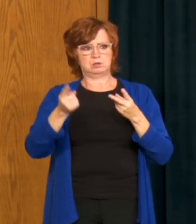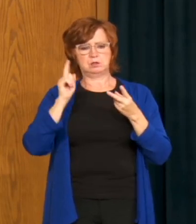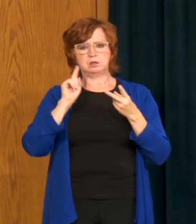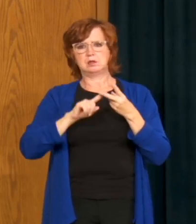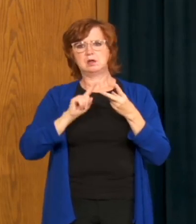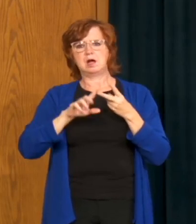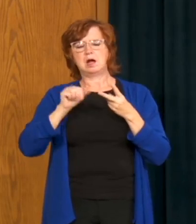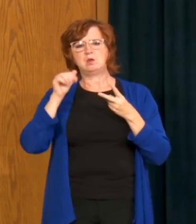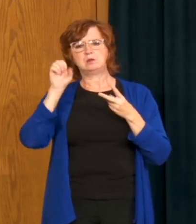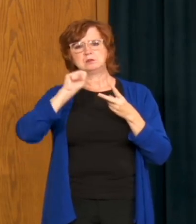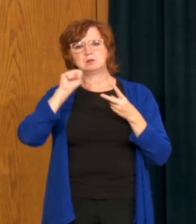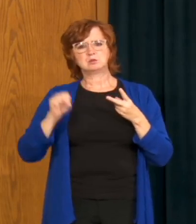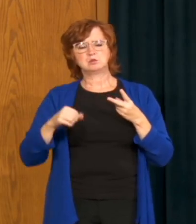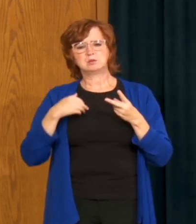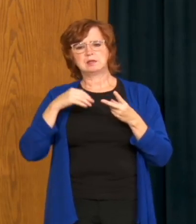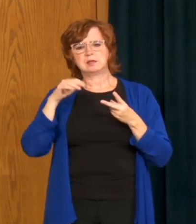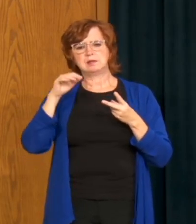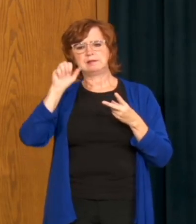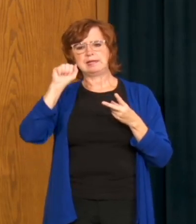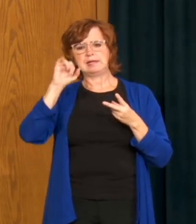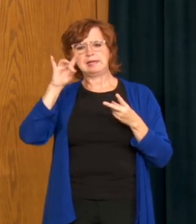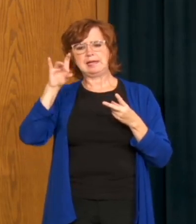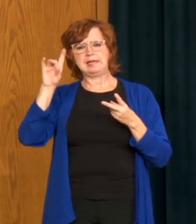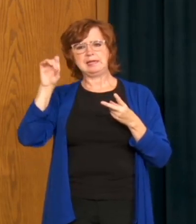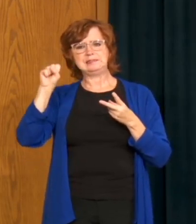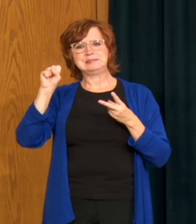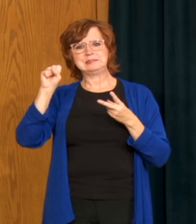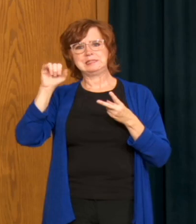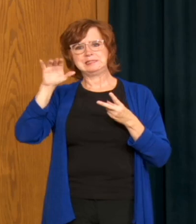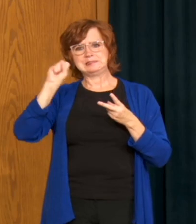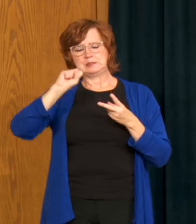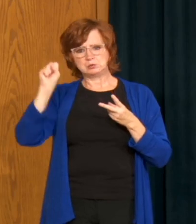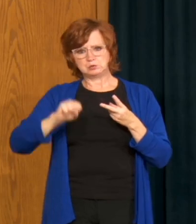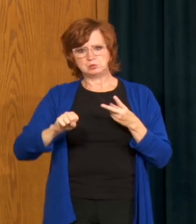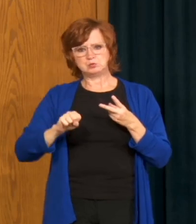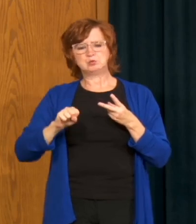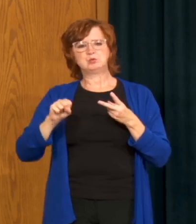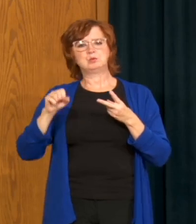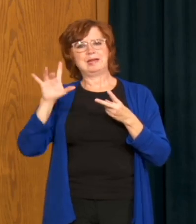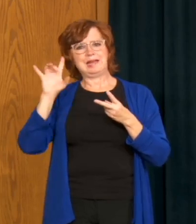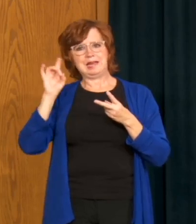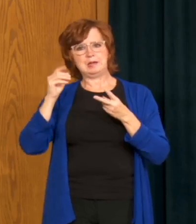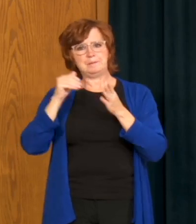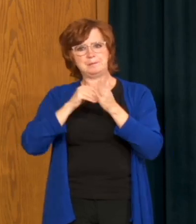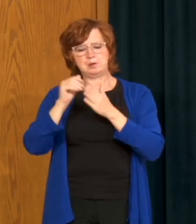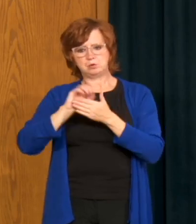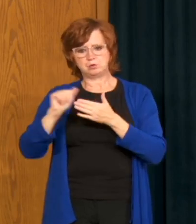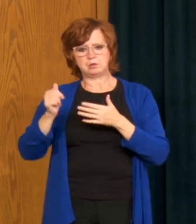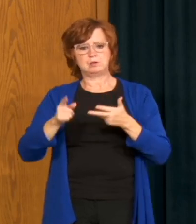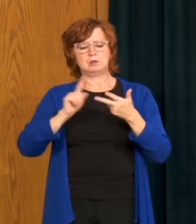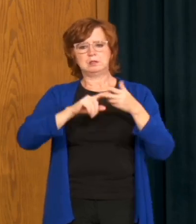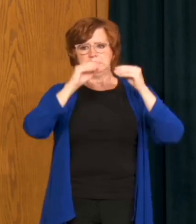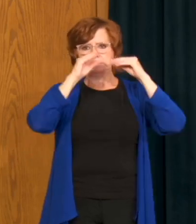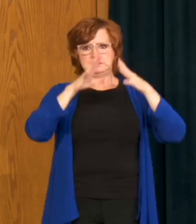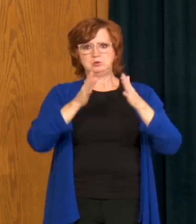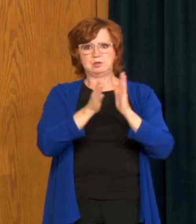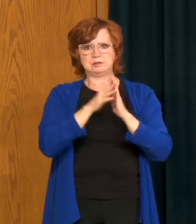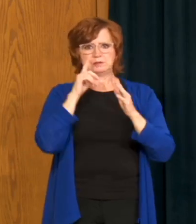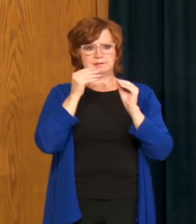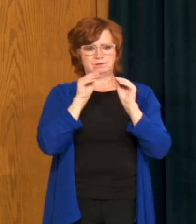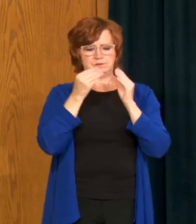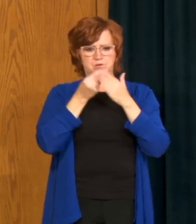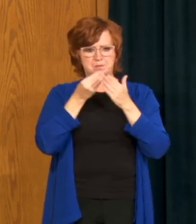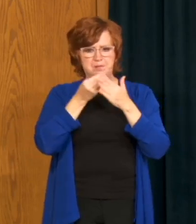consumption site project. The teachers are bringing up the need for a specific sum to keep classrooms safe. What do you say to people